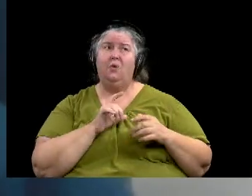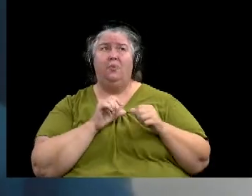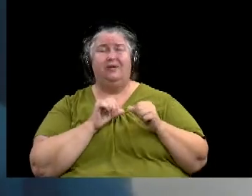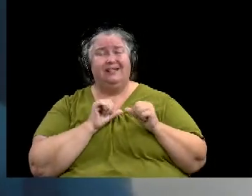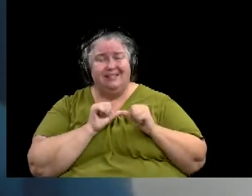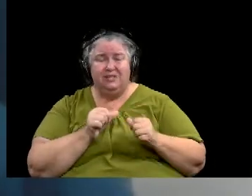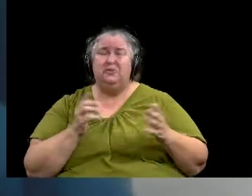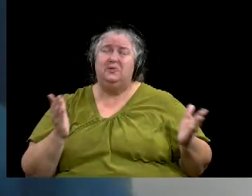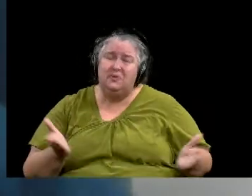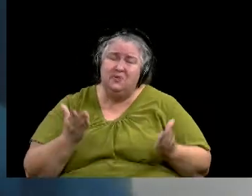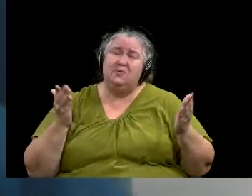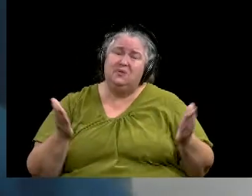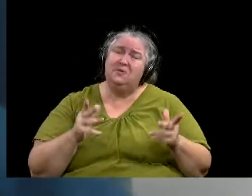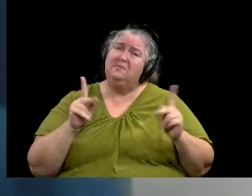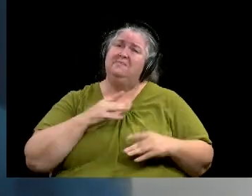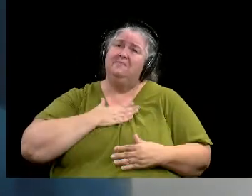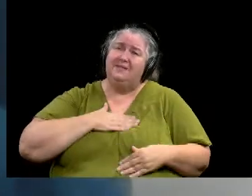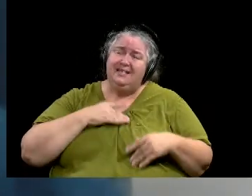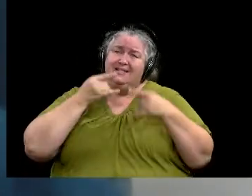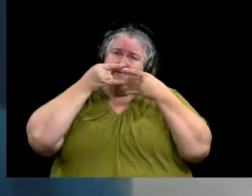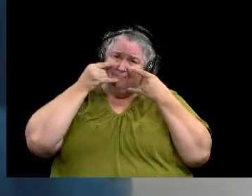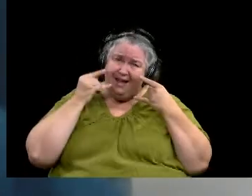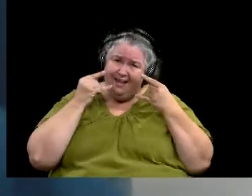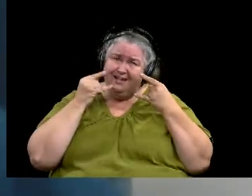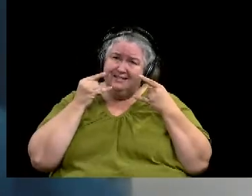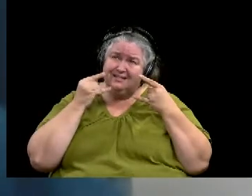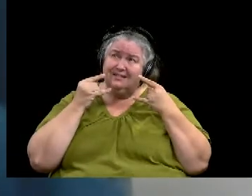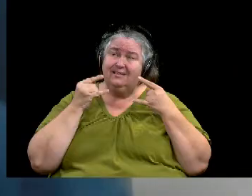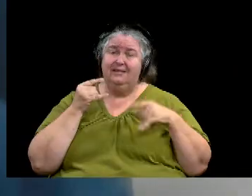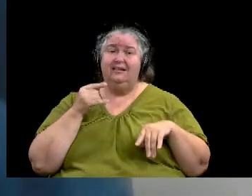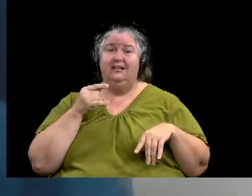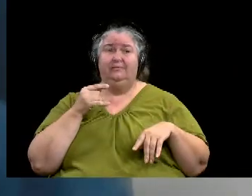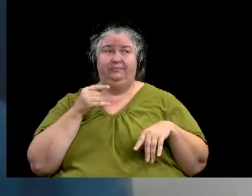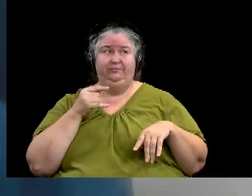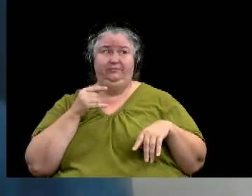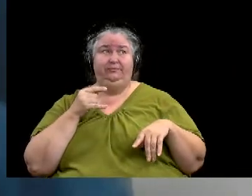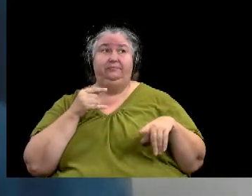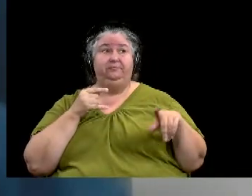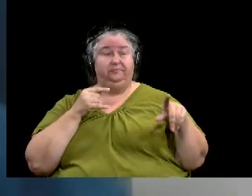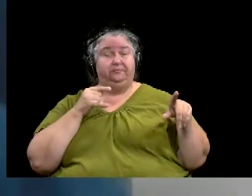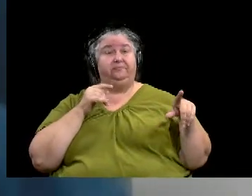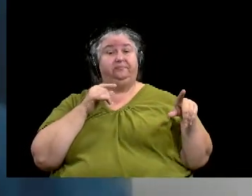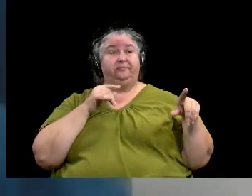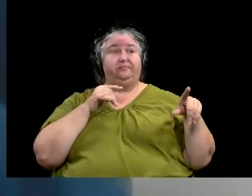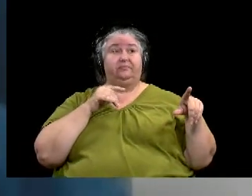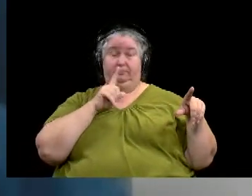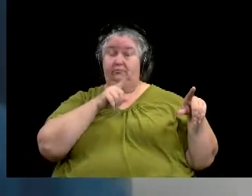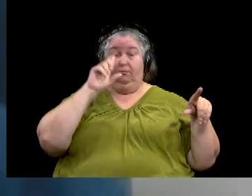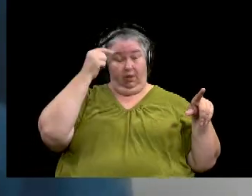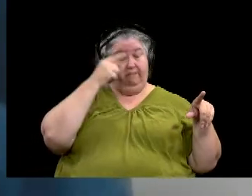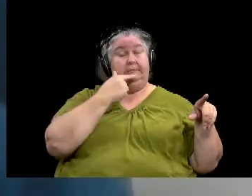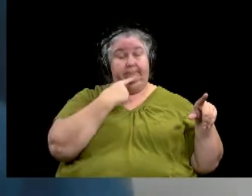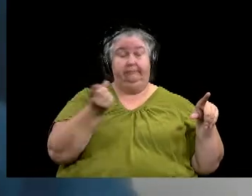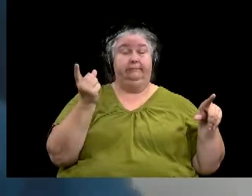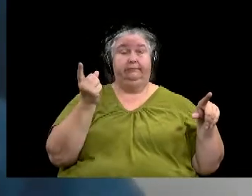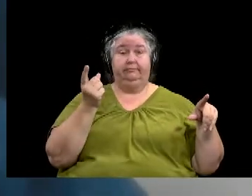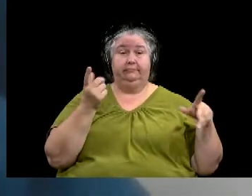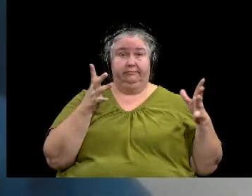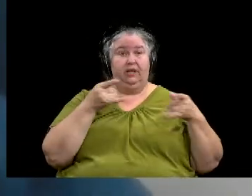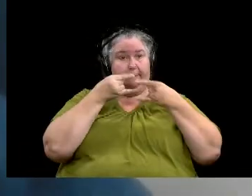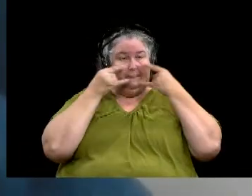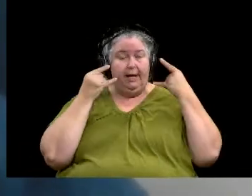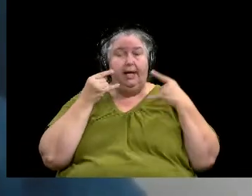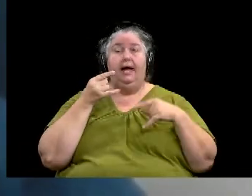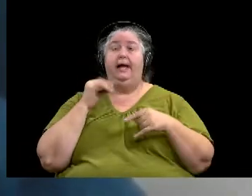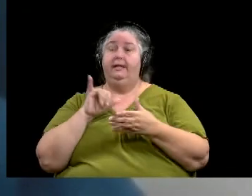by the governor, but also to use hand hygiene and to social distance. This week, we saw more deaths in McLennan County, and so that takes us